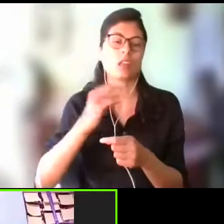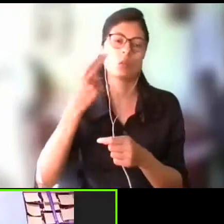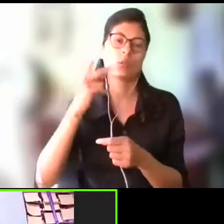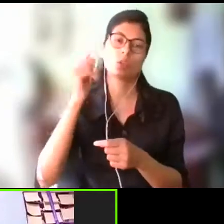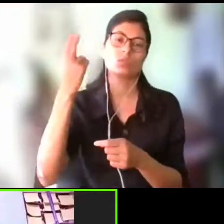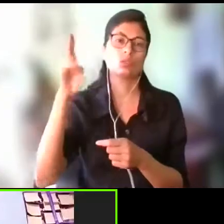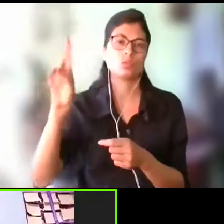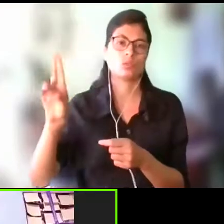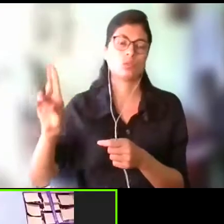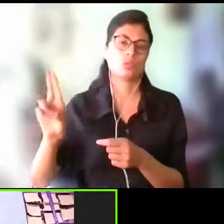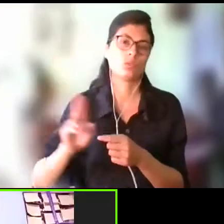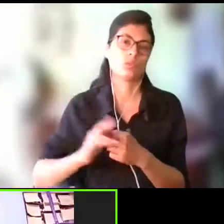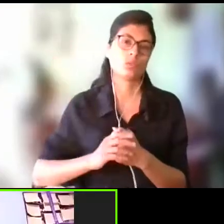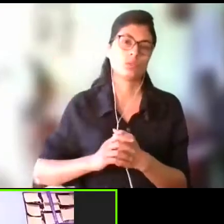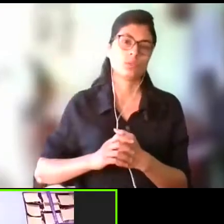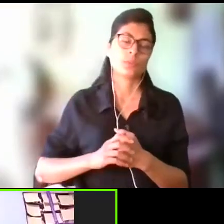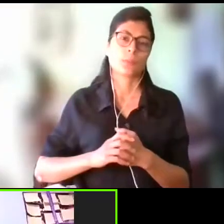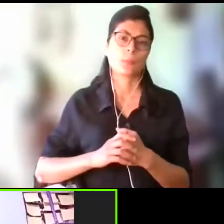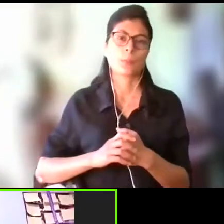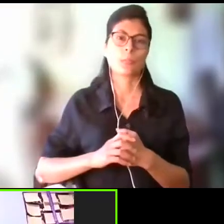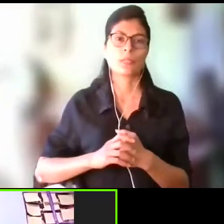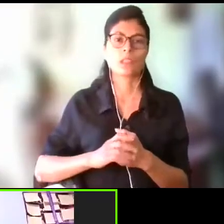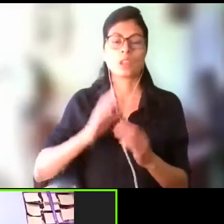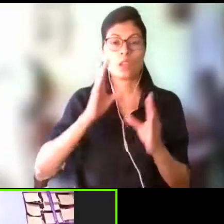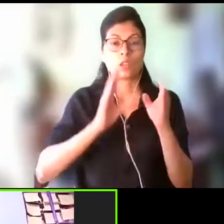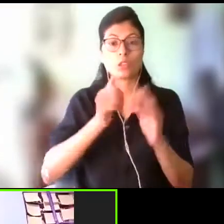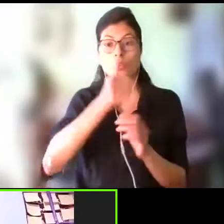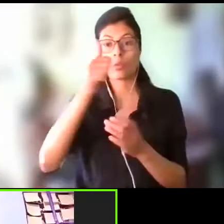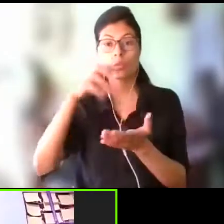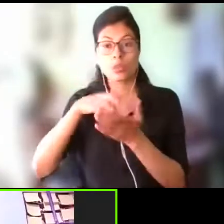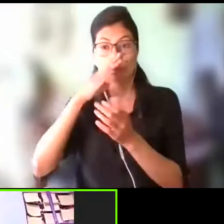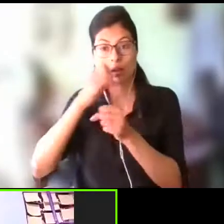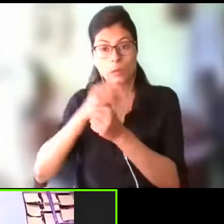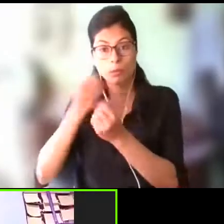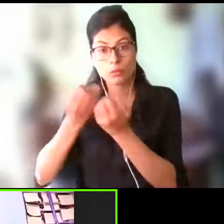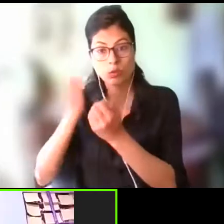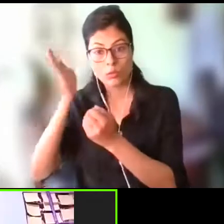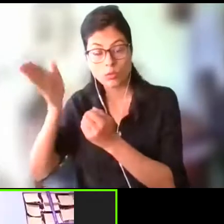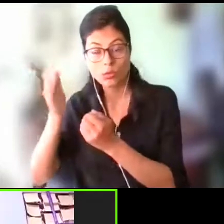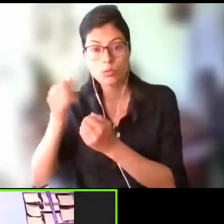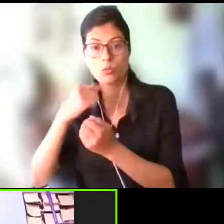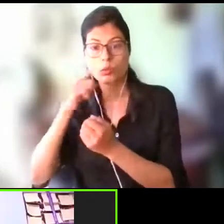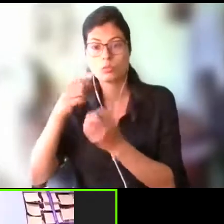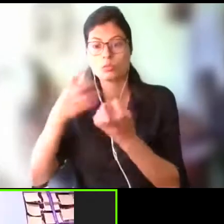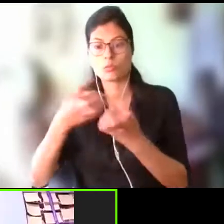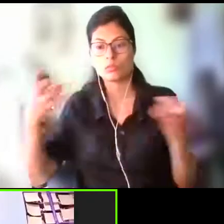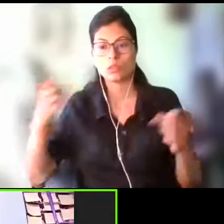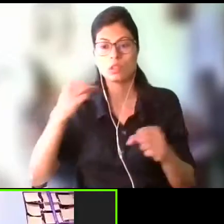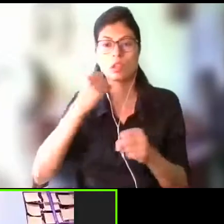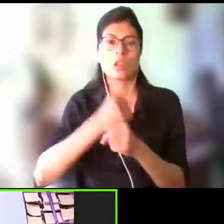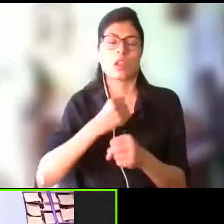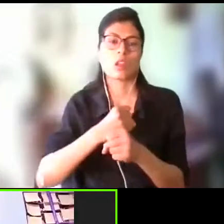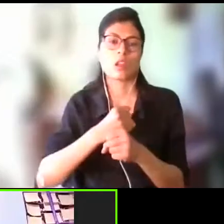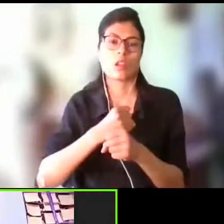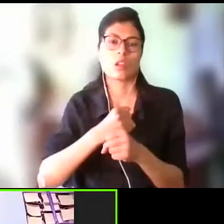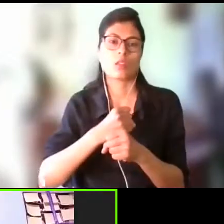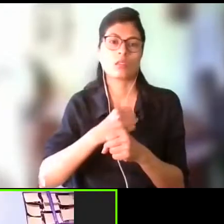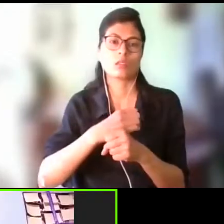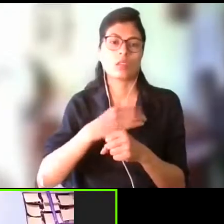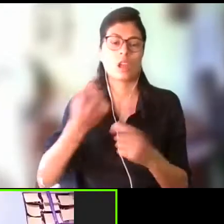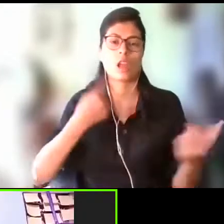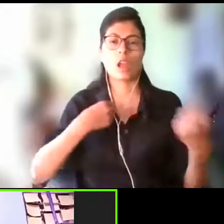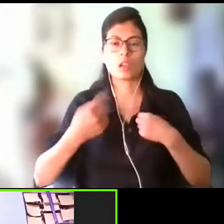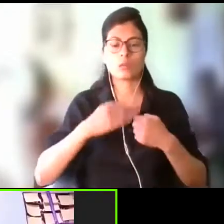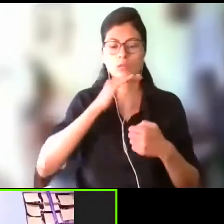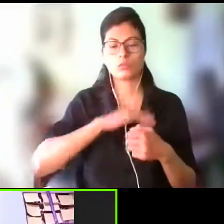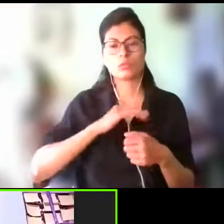chance of being attacked by these guys over time. So we had to stop work in these plantations, and we had to